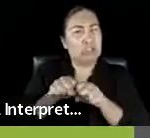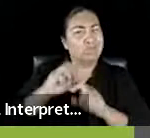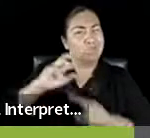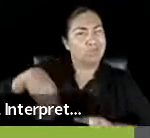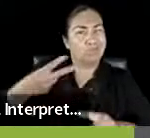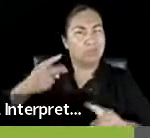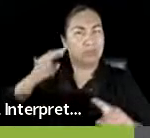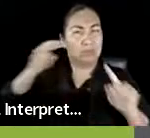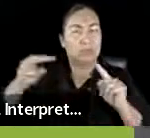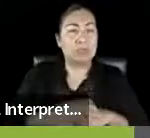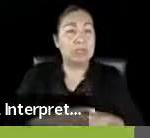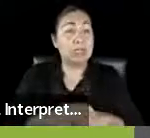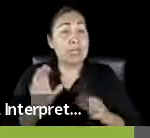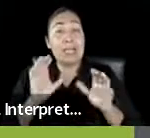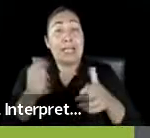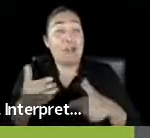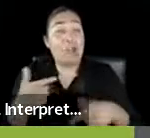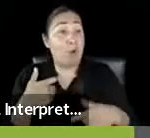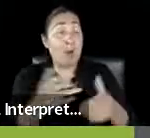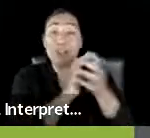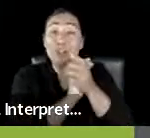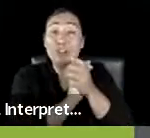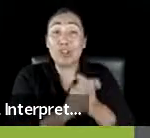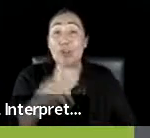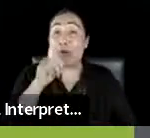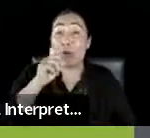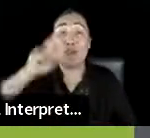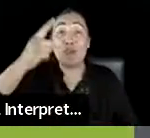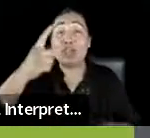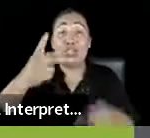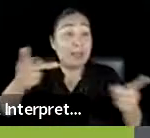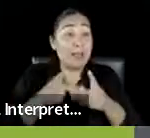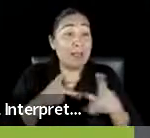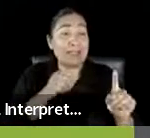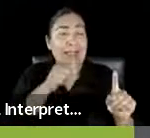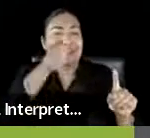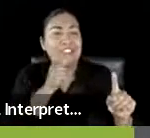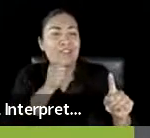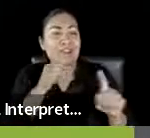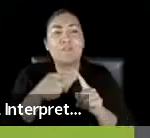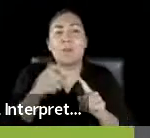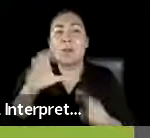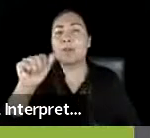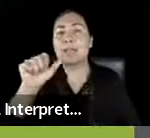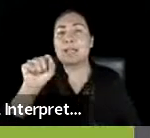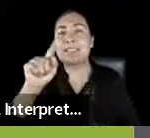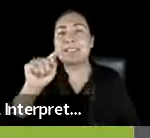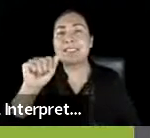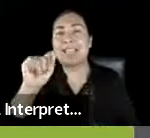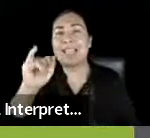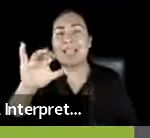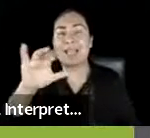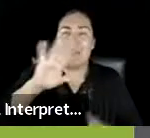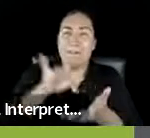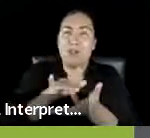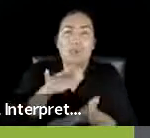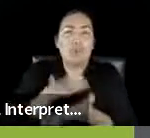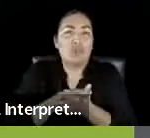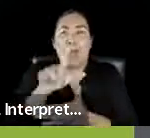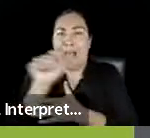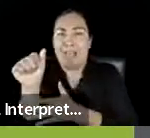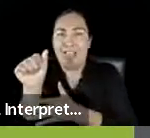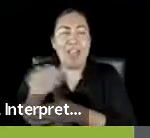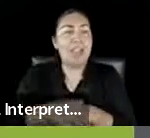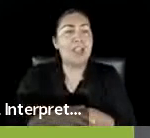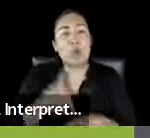Walk in Our Shoes category. And I'd like to congratulate the first place winner, Suffering, from Castaic Middle School in Los Angeles County, from